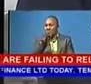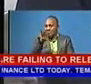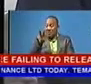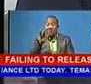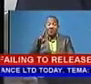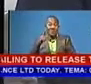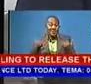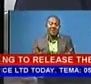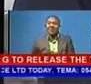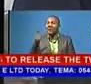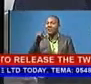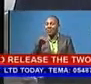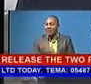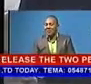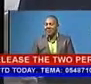11,842 to